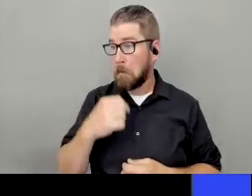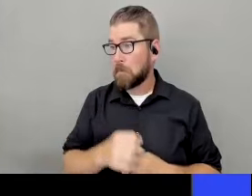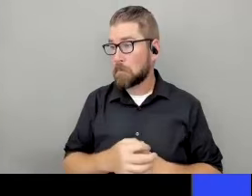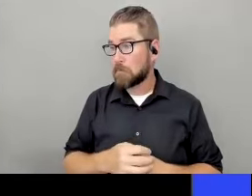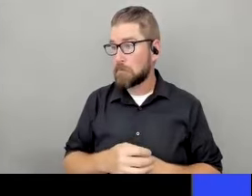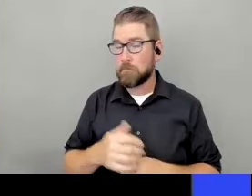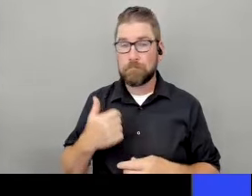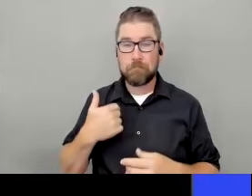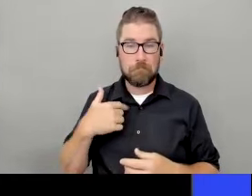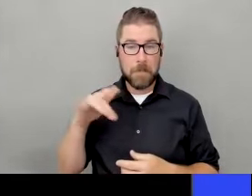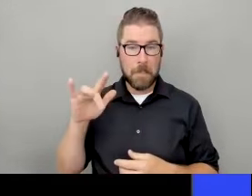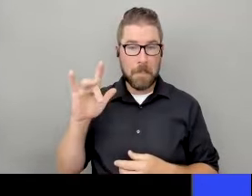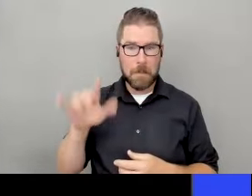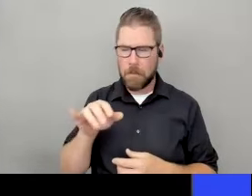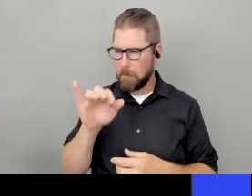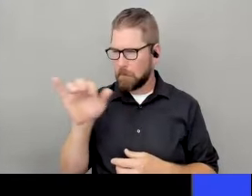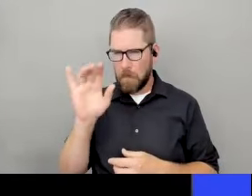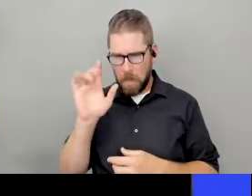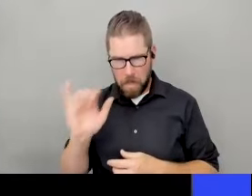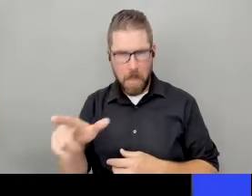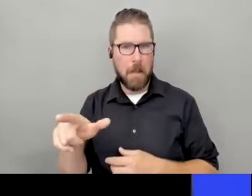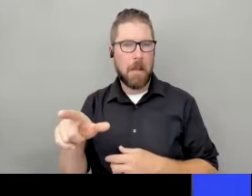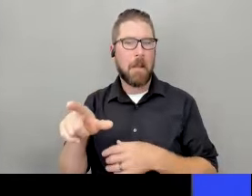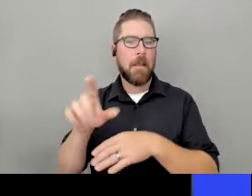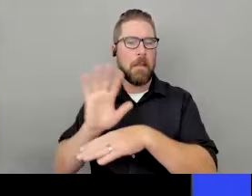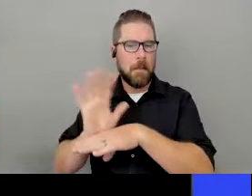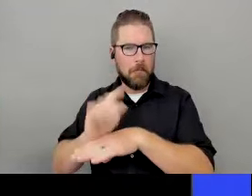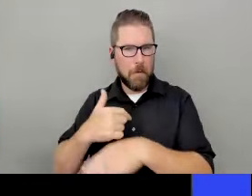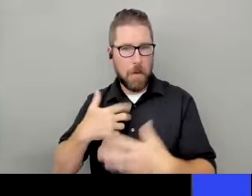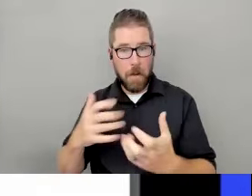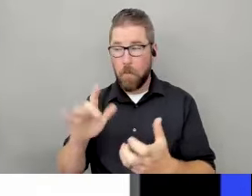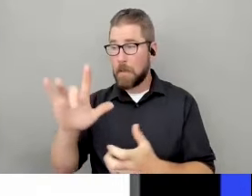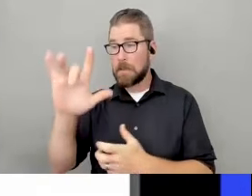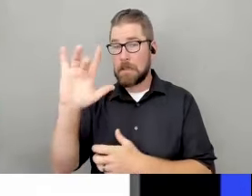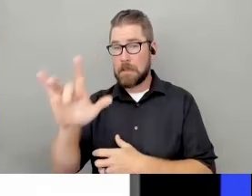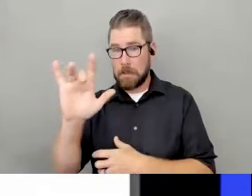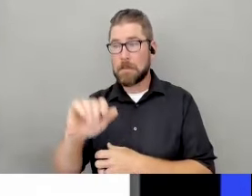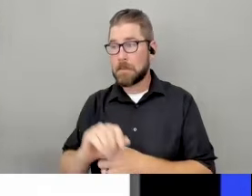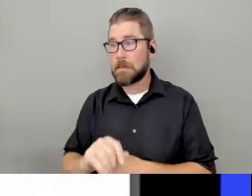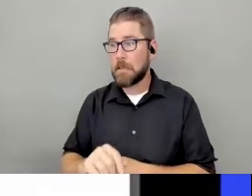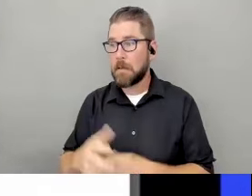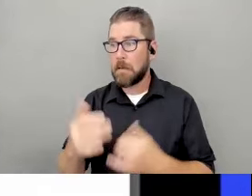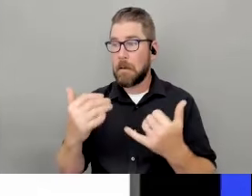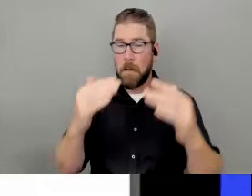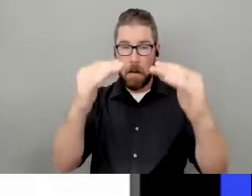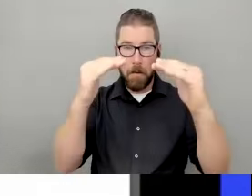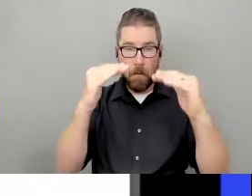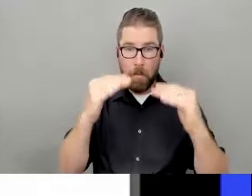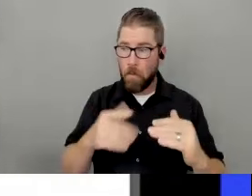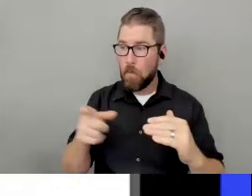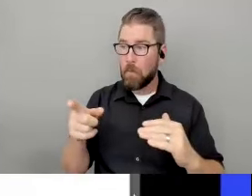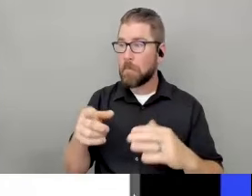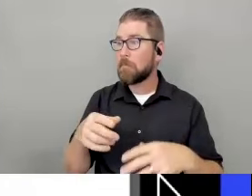the video that I want added to my PlayPosit. In the next screen, we see what it looks like